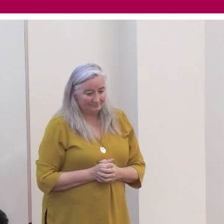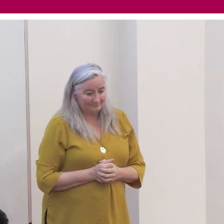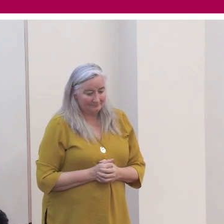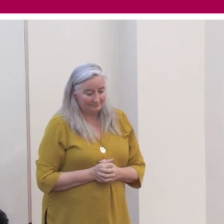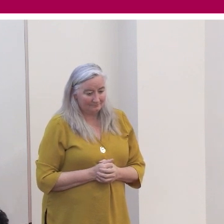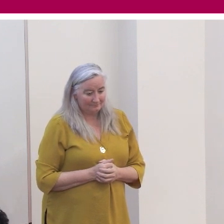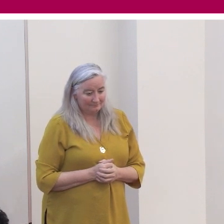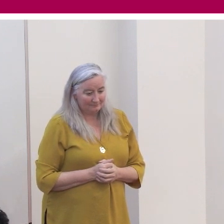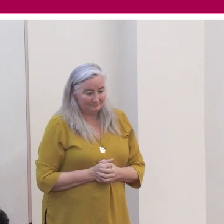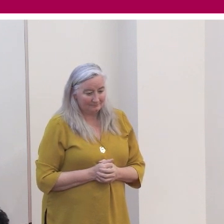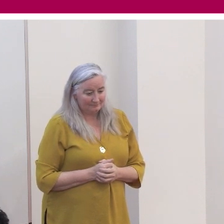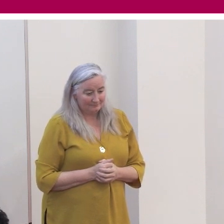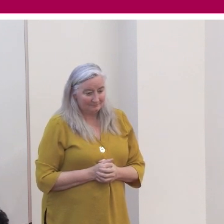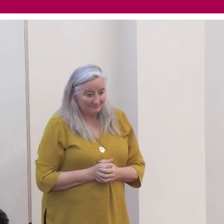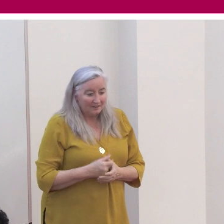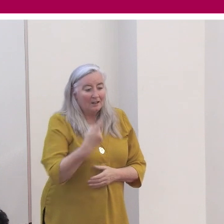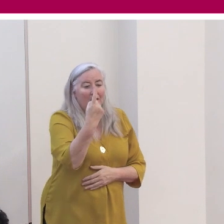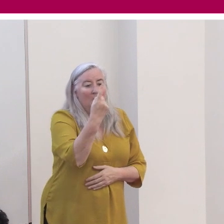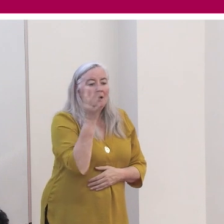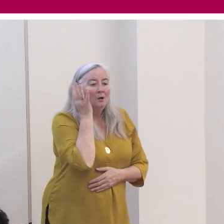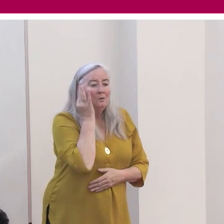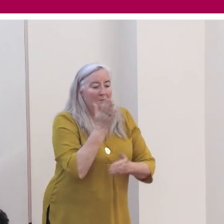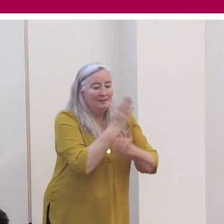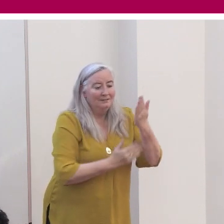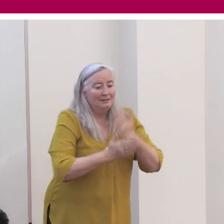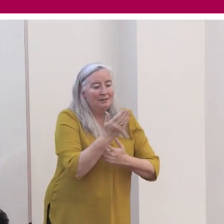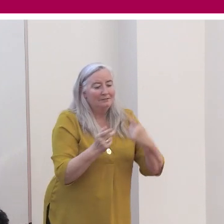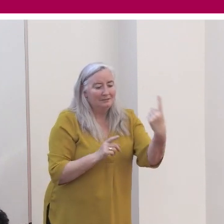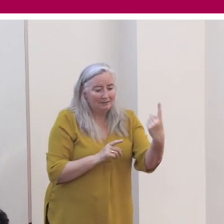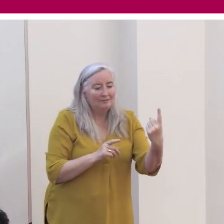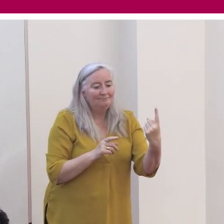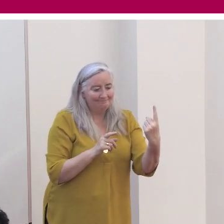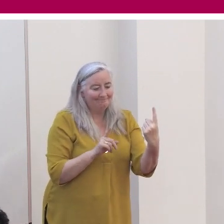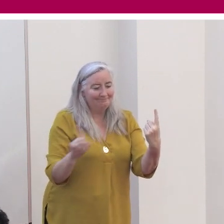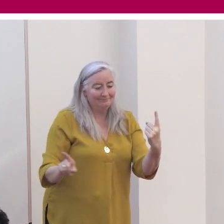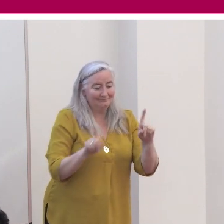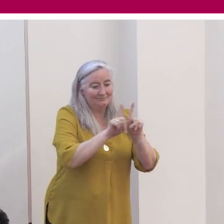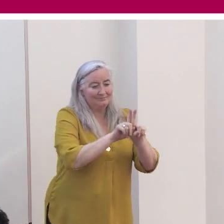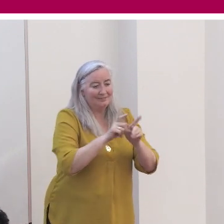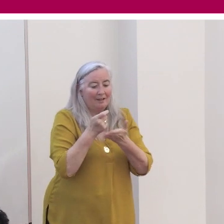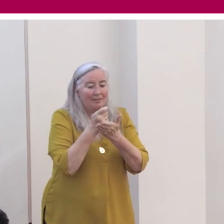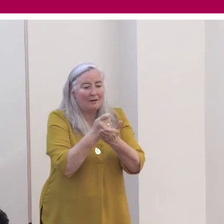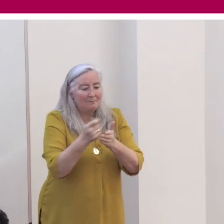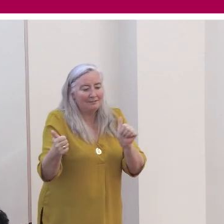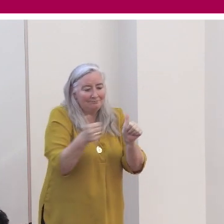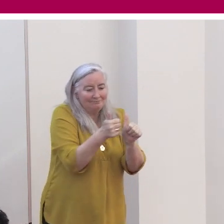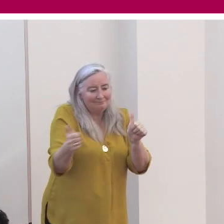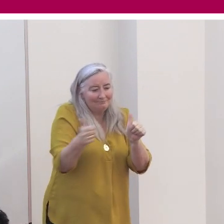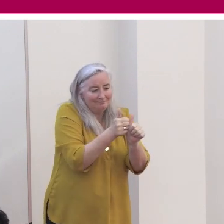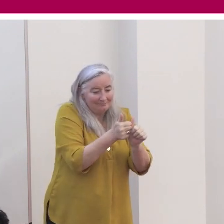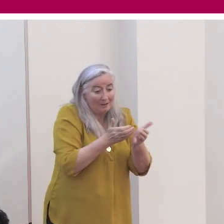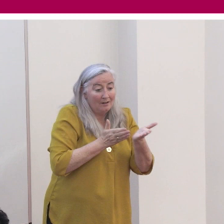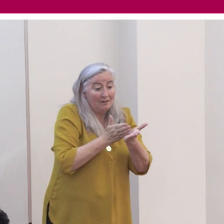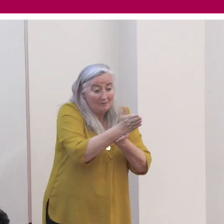straight interrogation without any breaks. So all the good work that they started at first, then it just kind of ruined